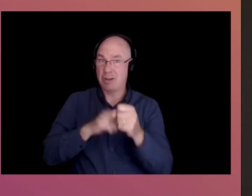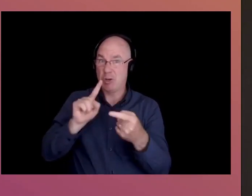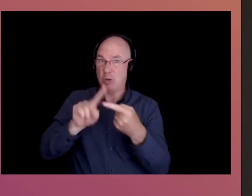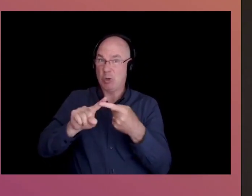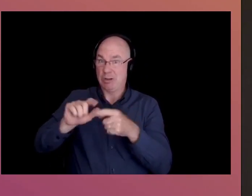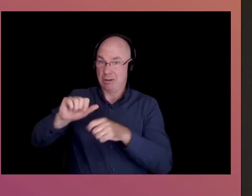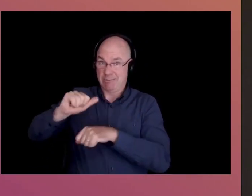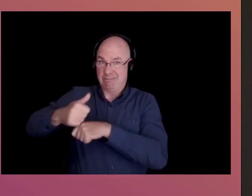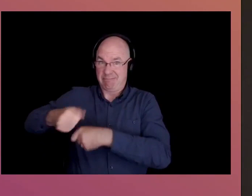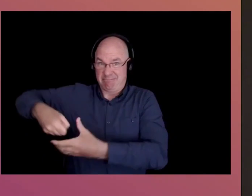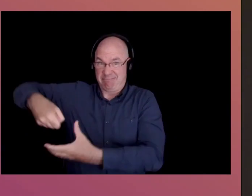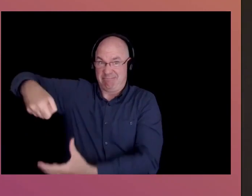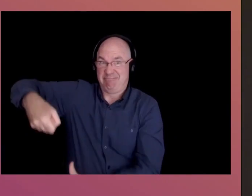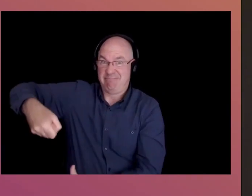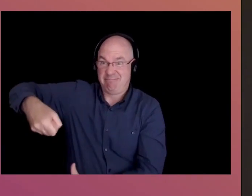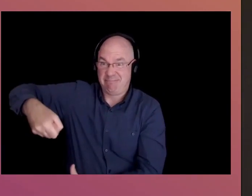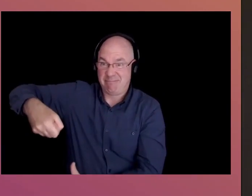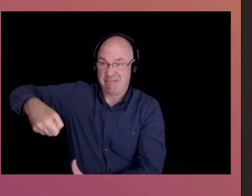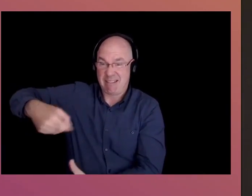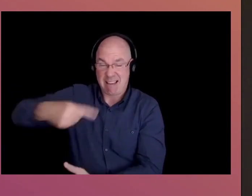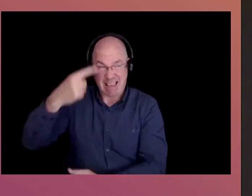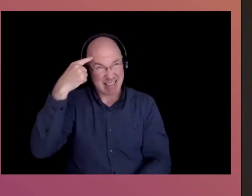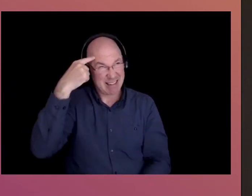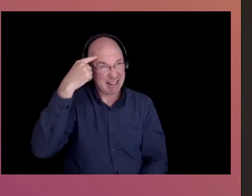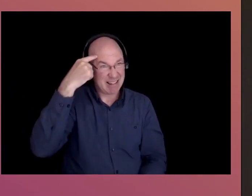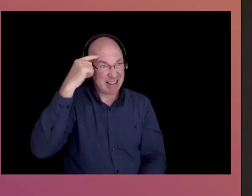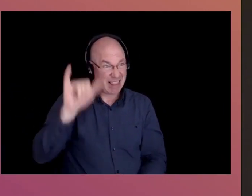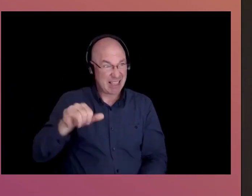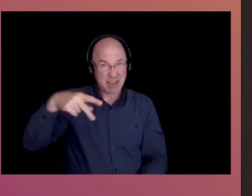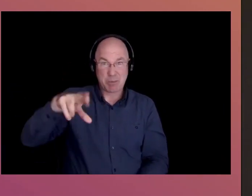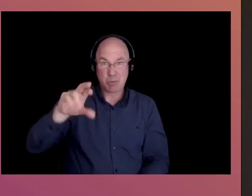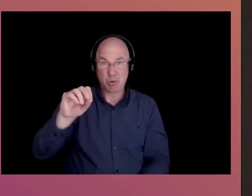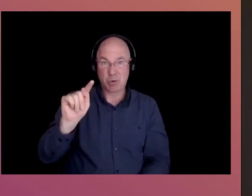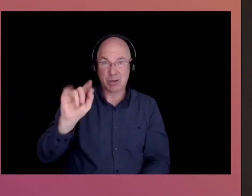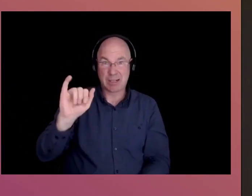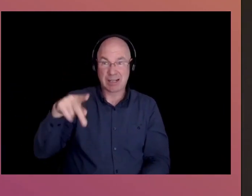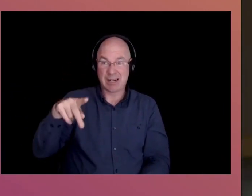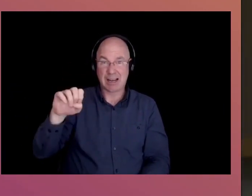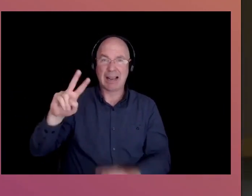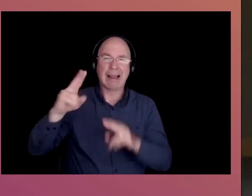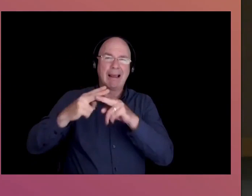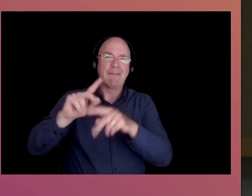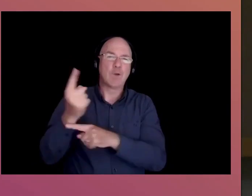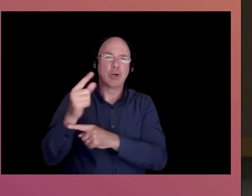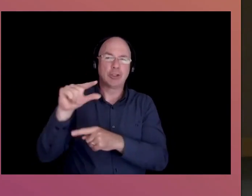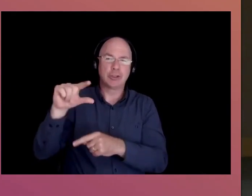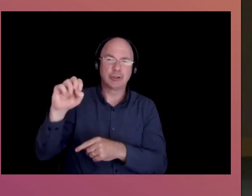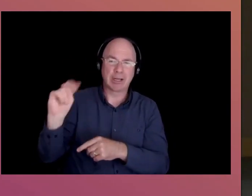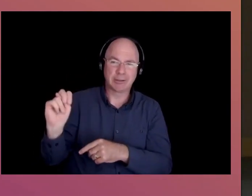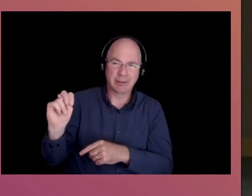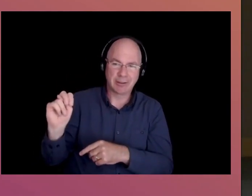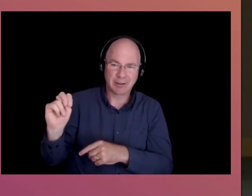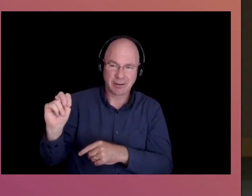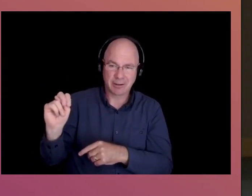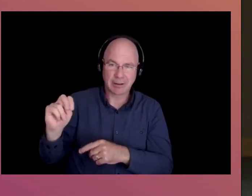And I think this prototype is the fourth generation. We had first,